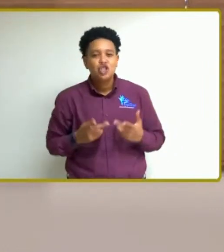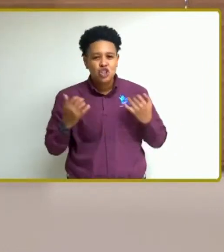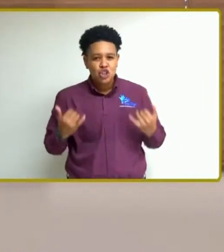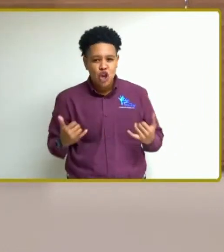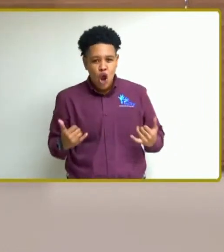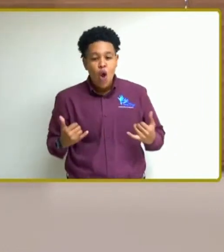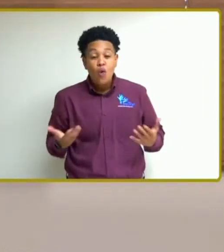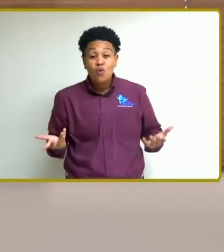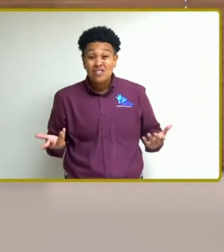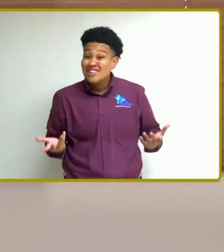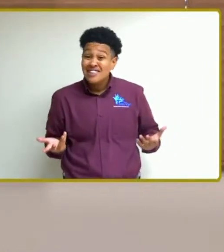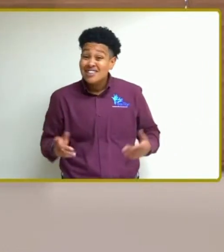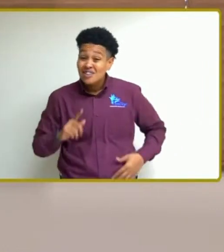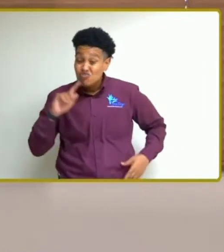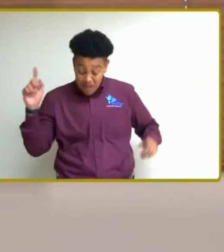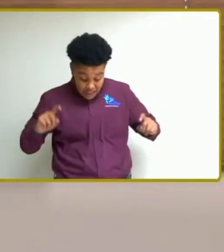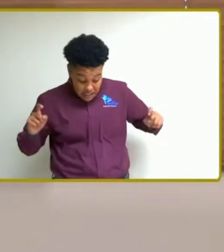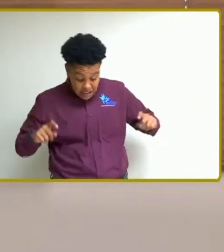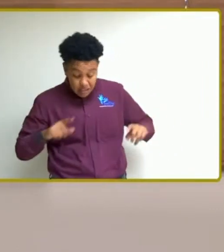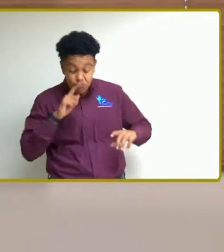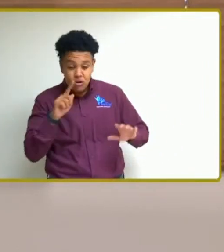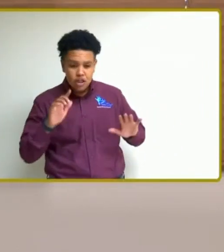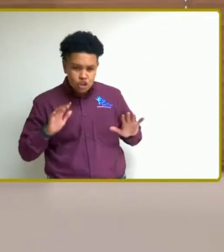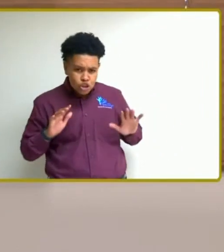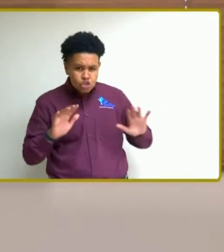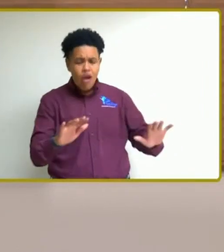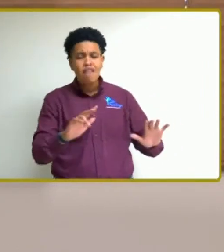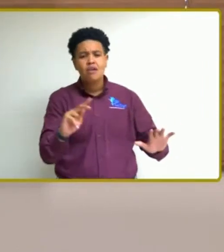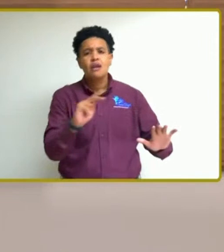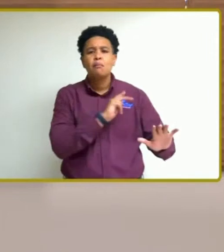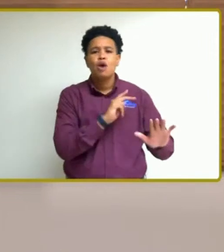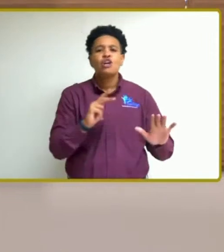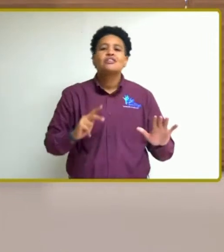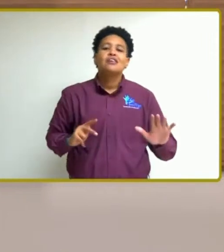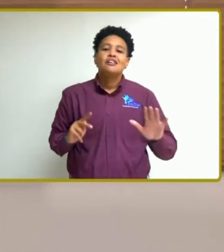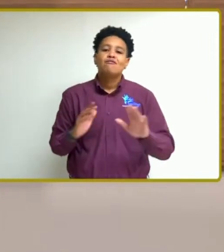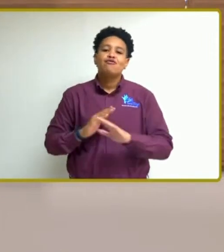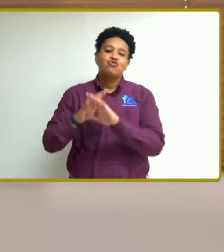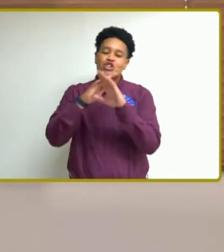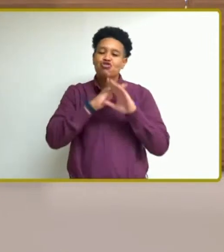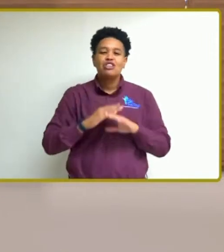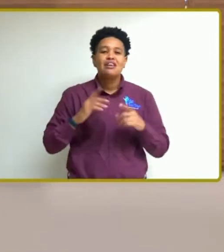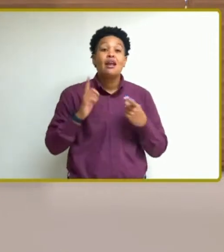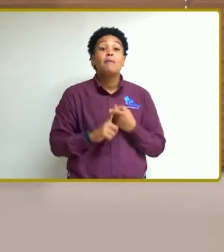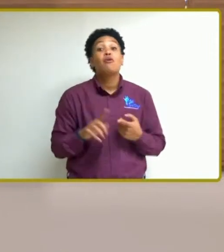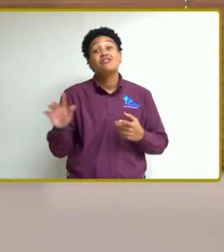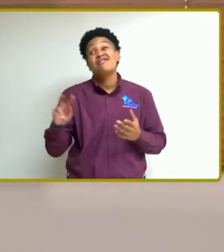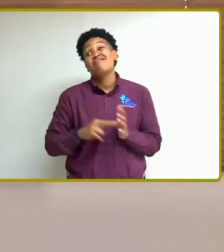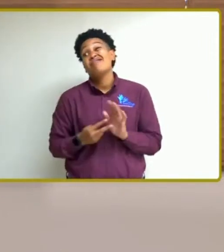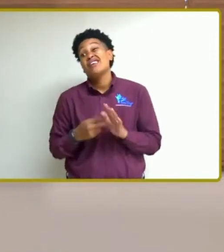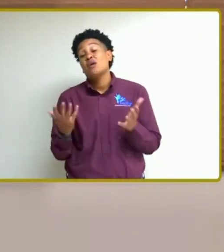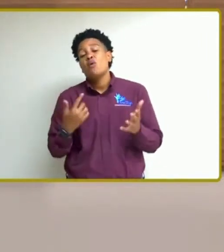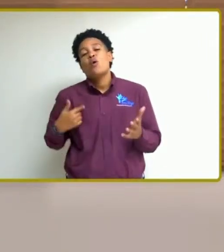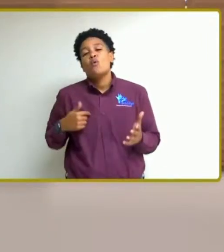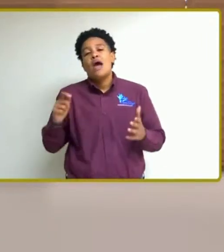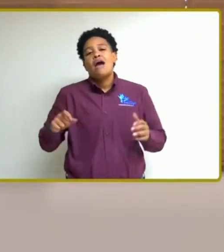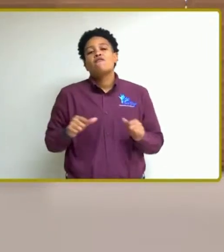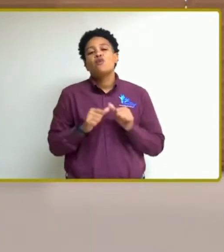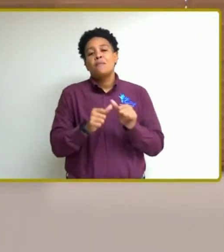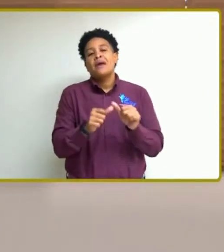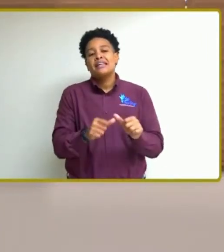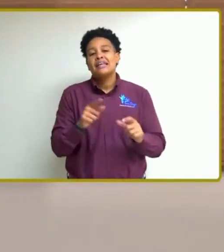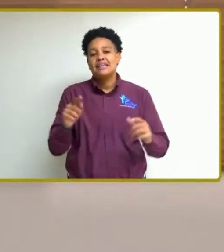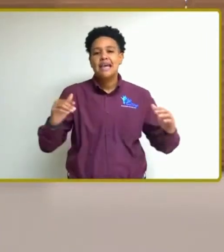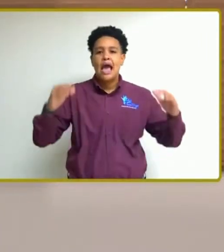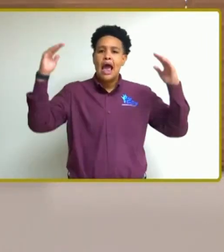that it is the testing that is driving personal restrictions, and therefore we have to maintain this